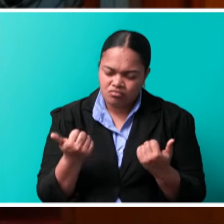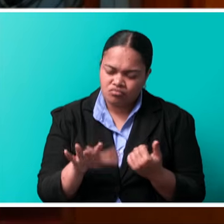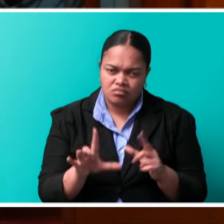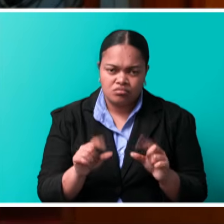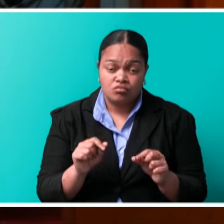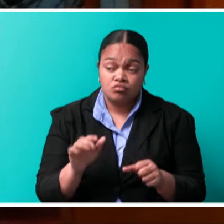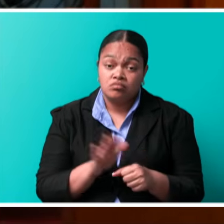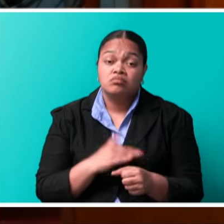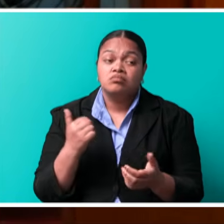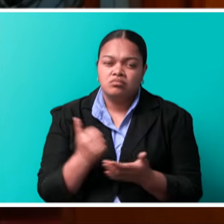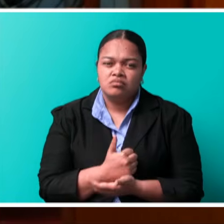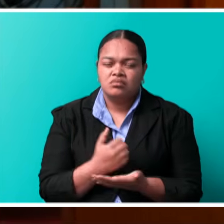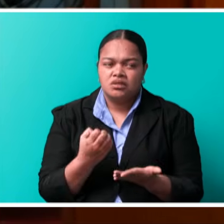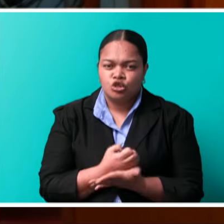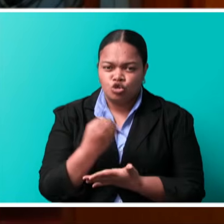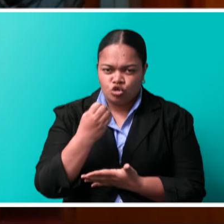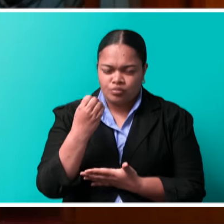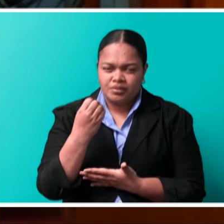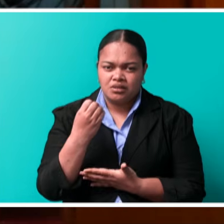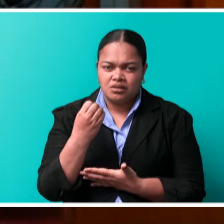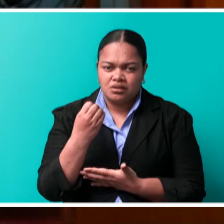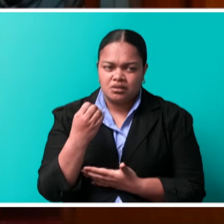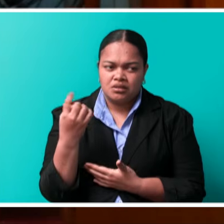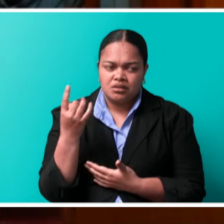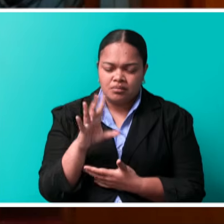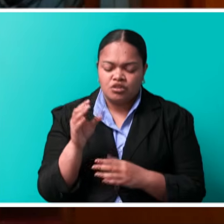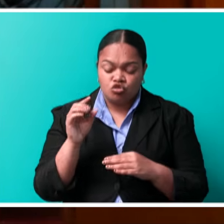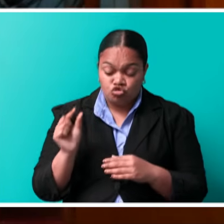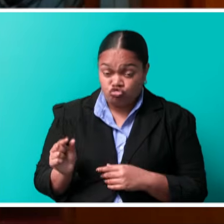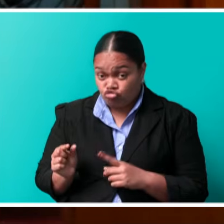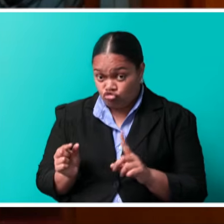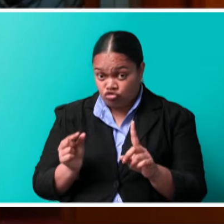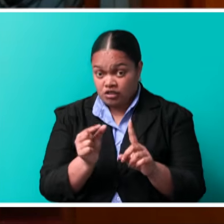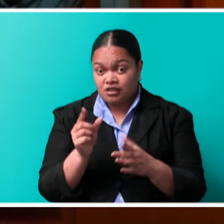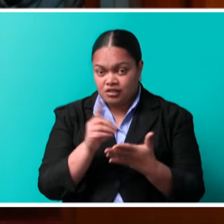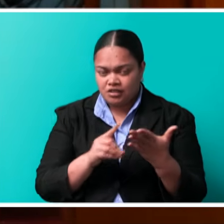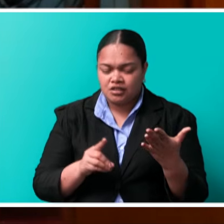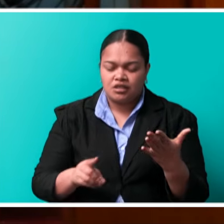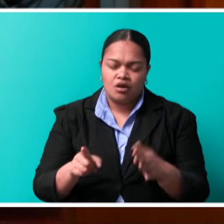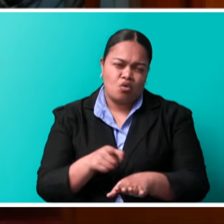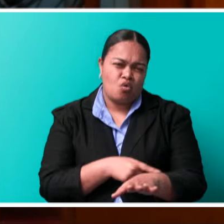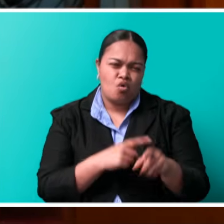determine their economic viability, structural design, and long-term benefits.